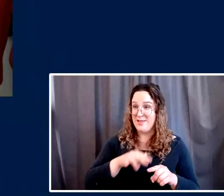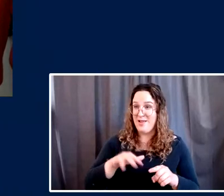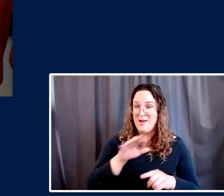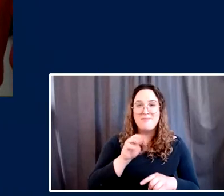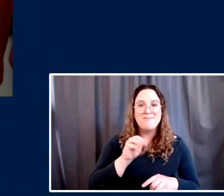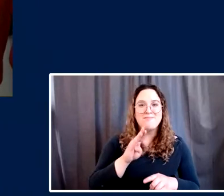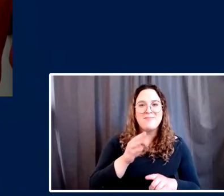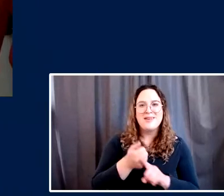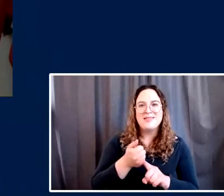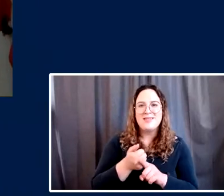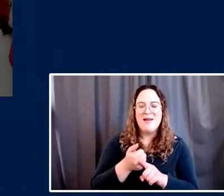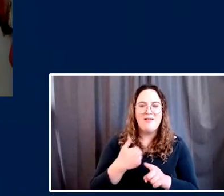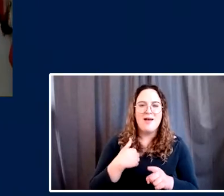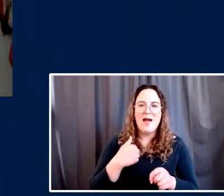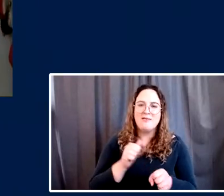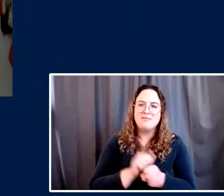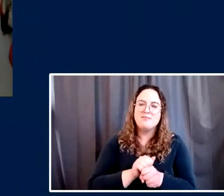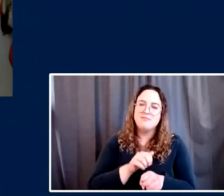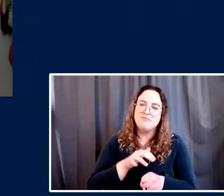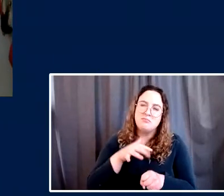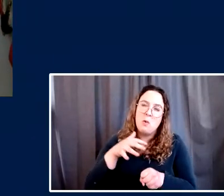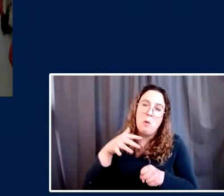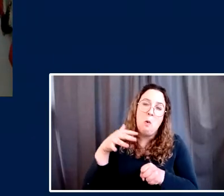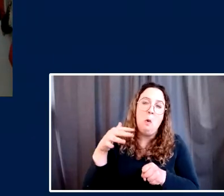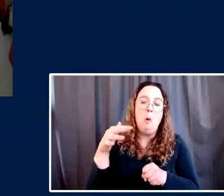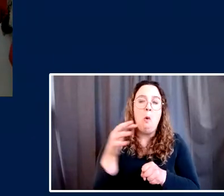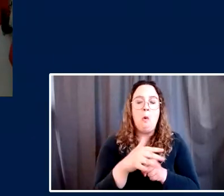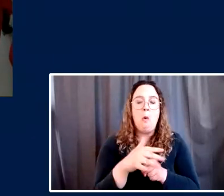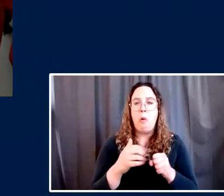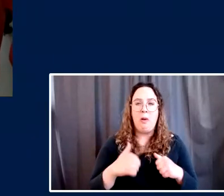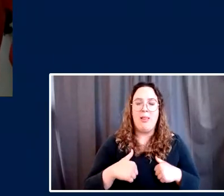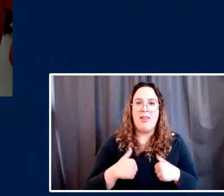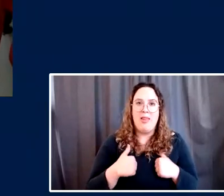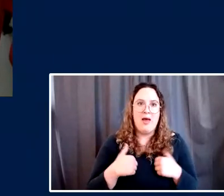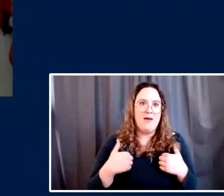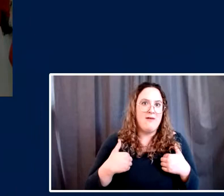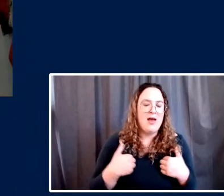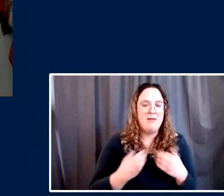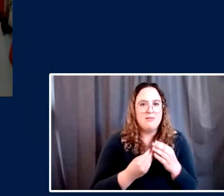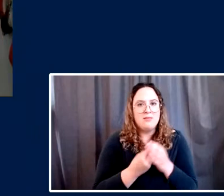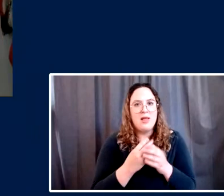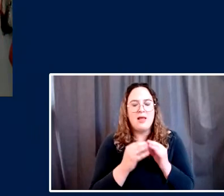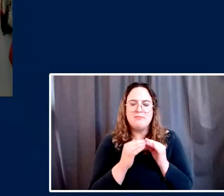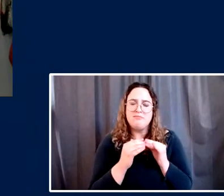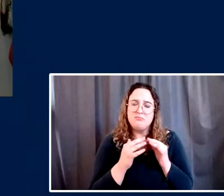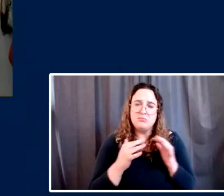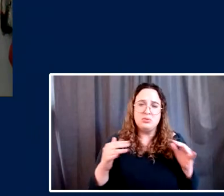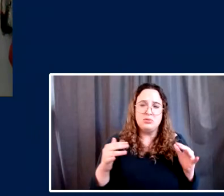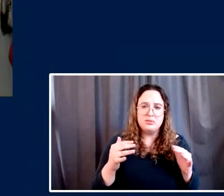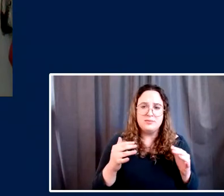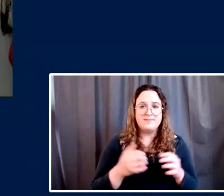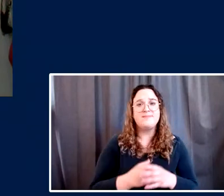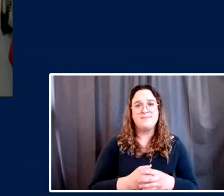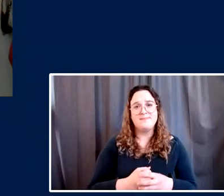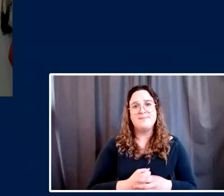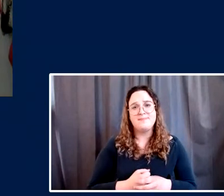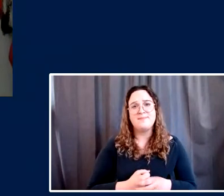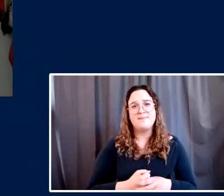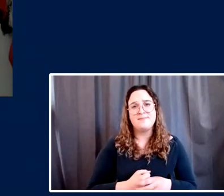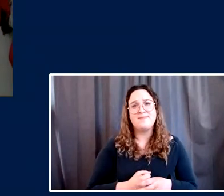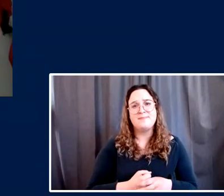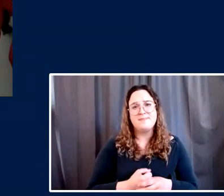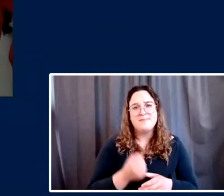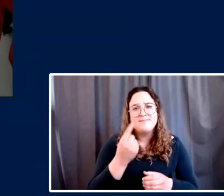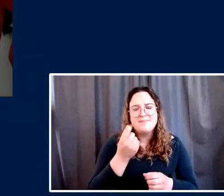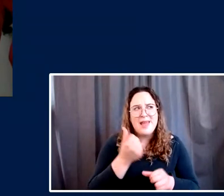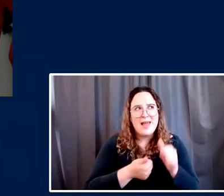to an amazing diversity of life. And for anybody who's interested in following this type of career,